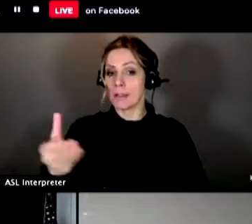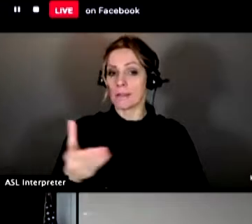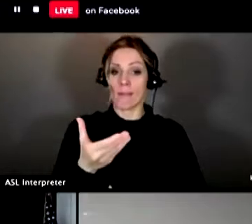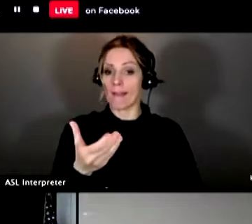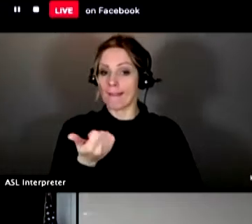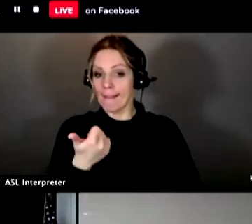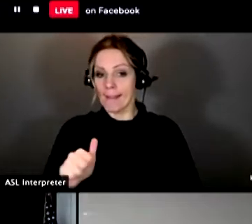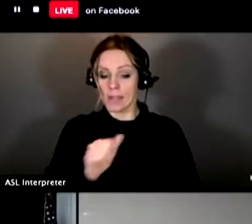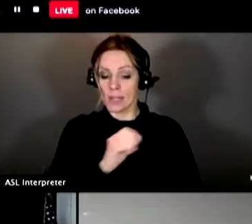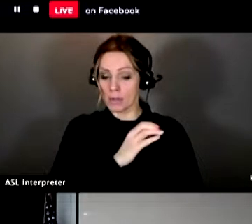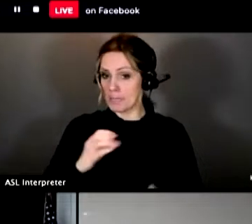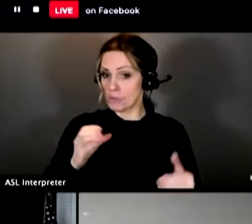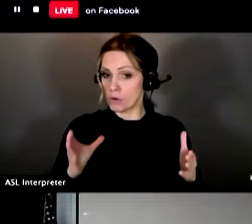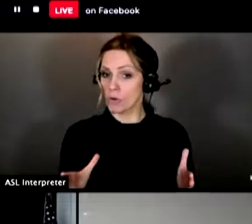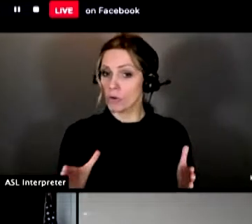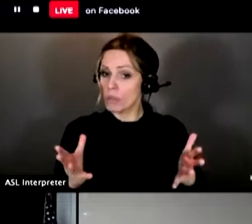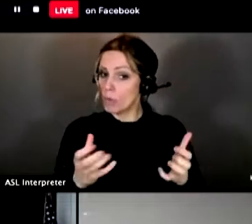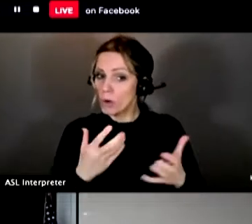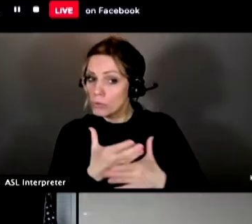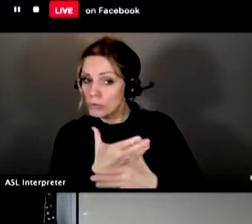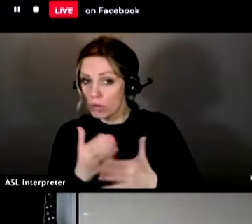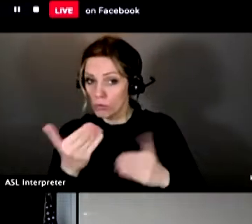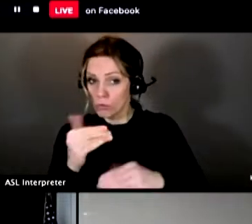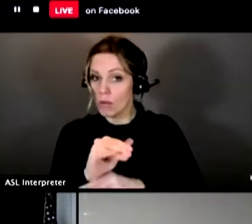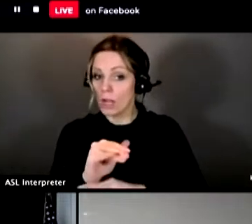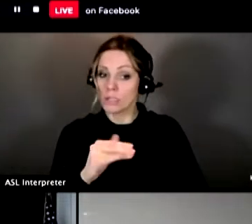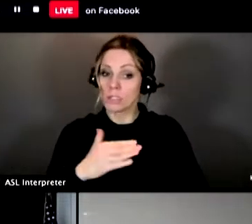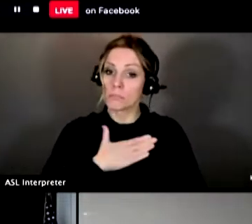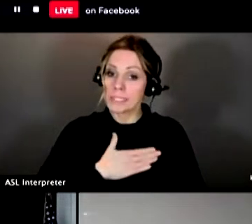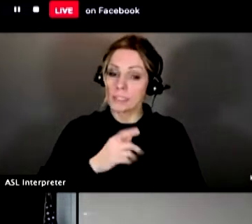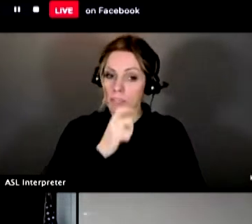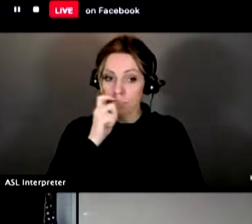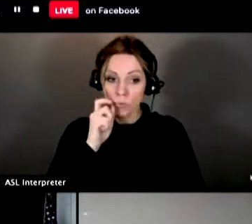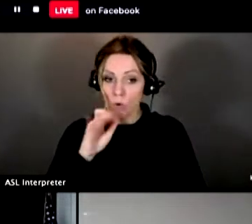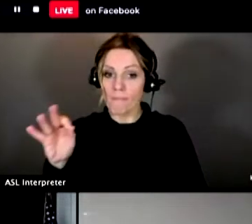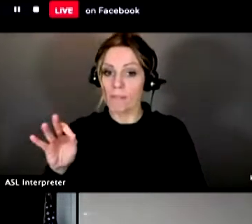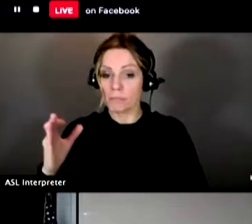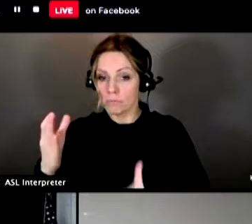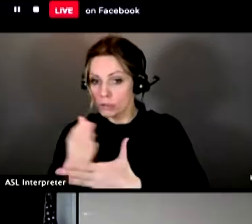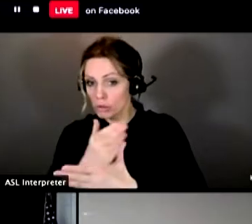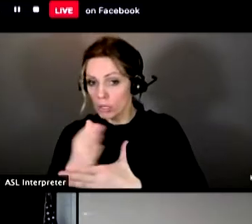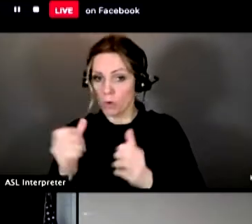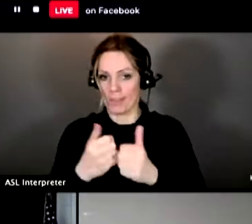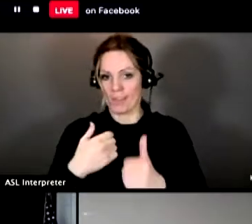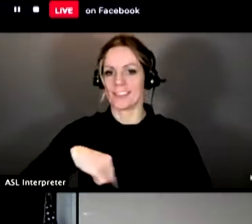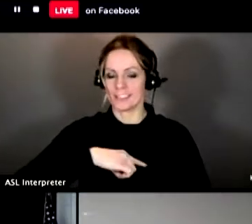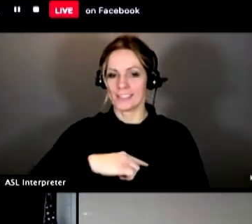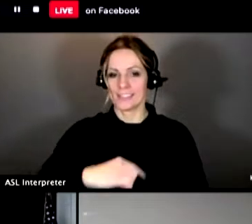to share what they're hoping to learn tonight to just unmute and share that with us.